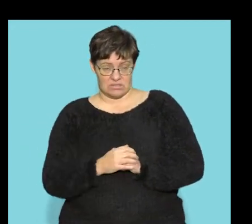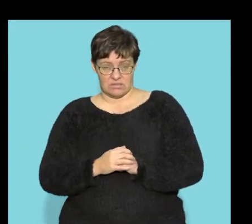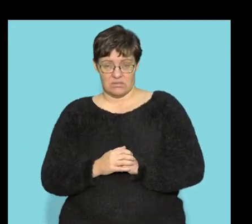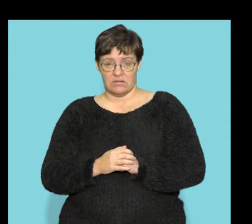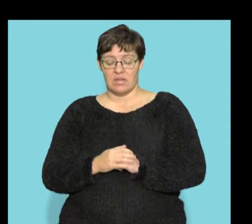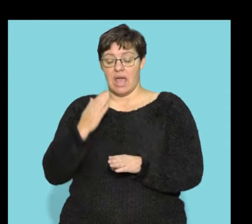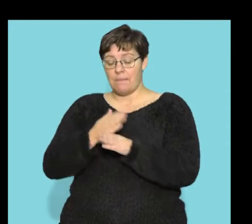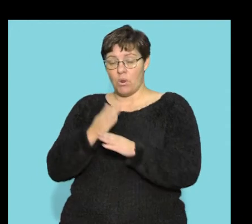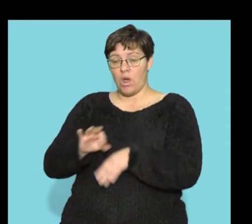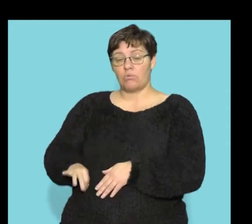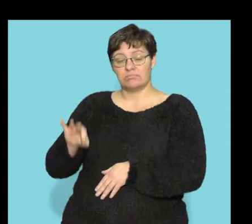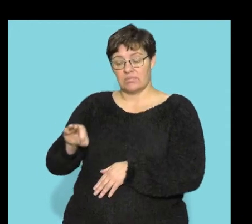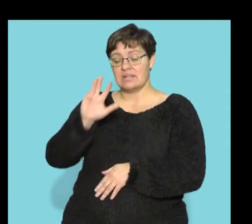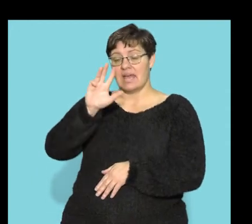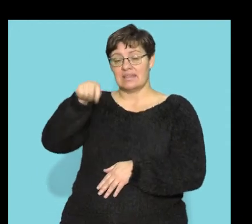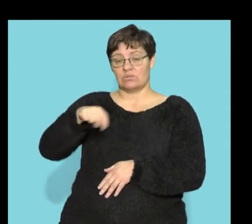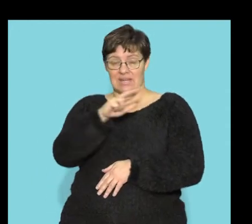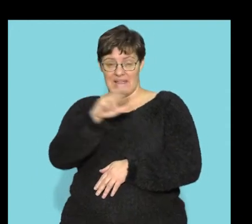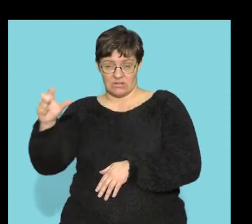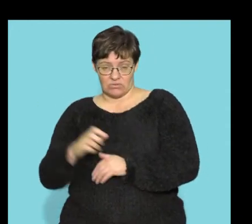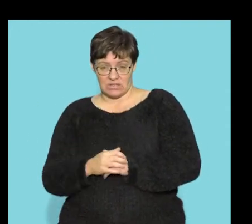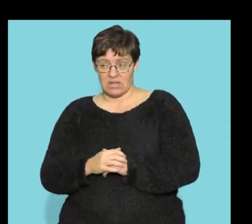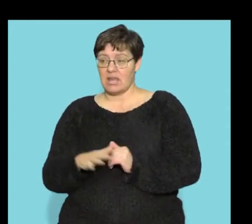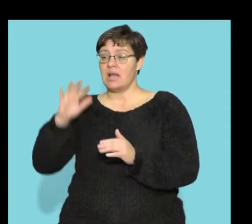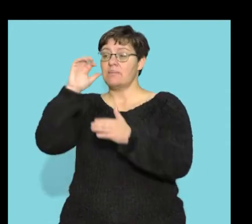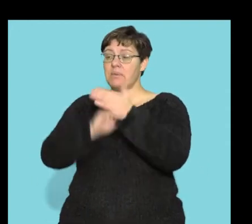was 9,800, and the deductions was